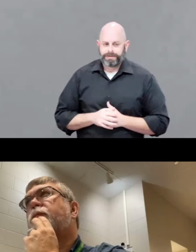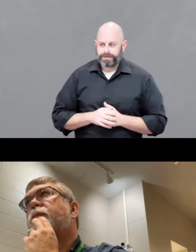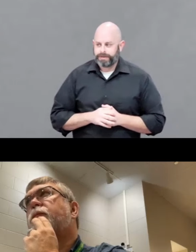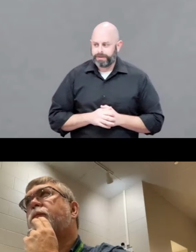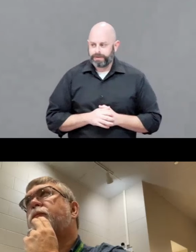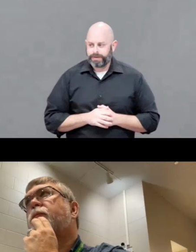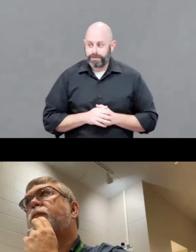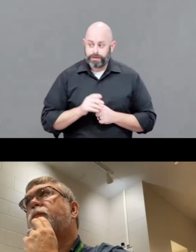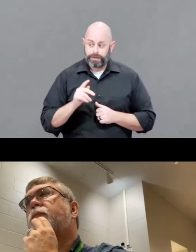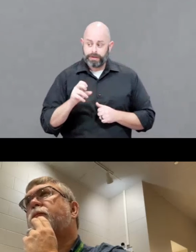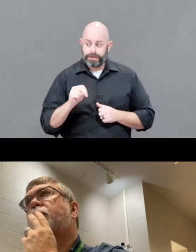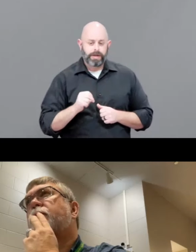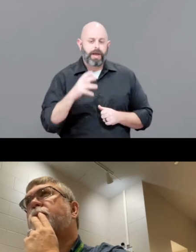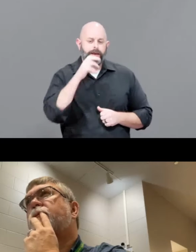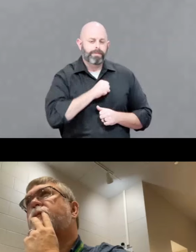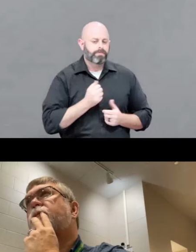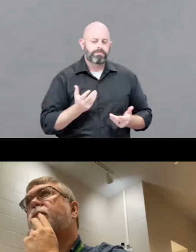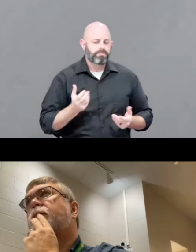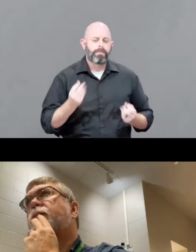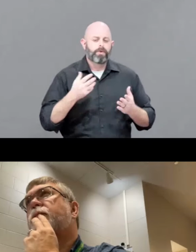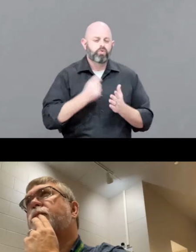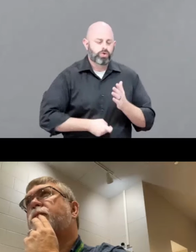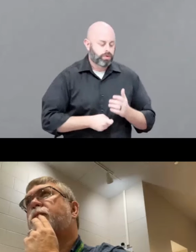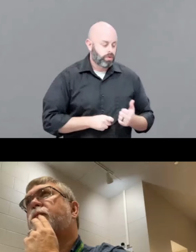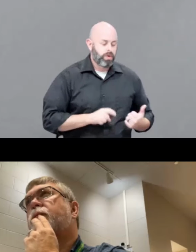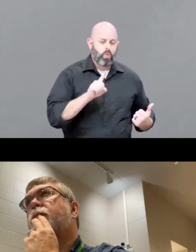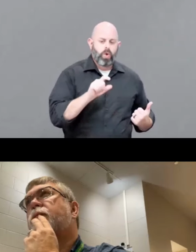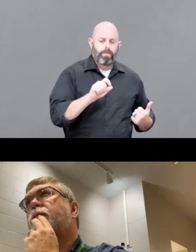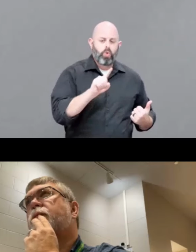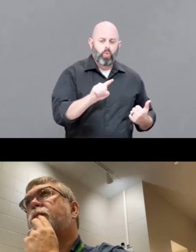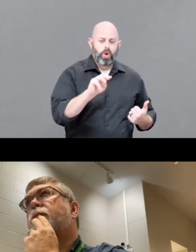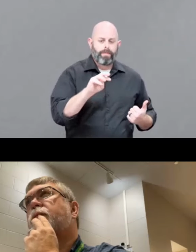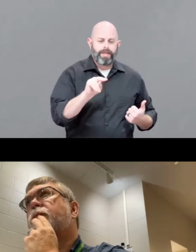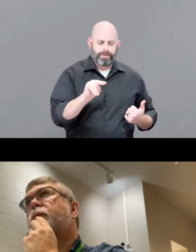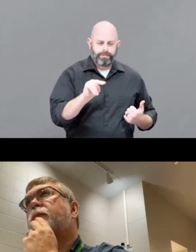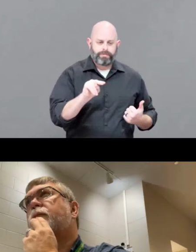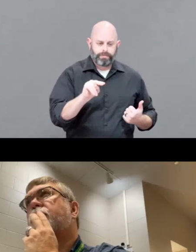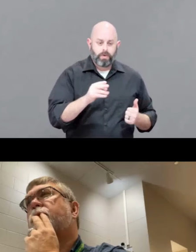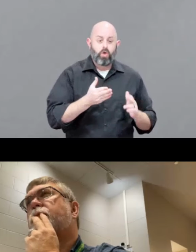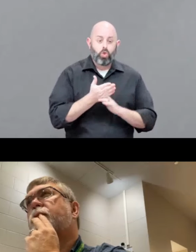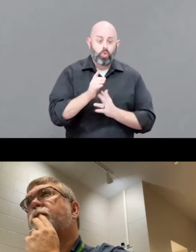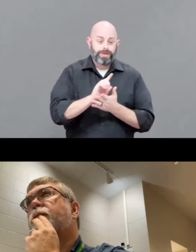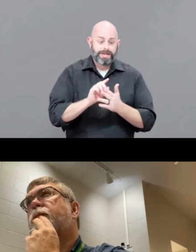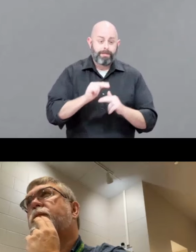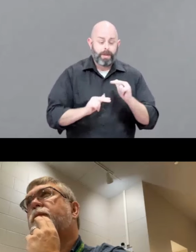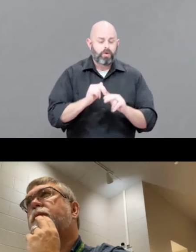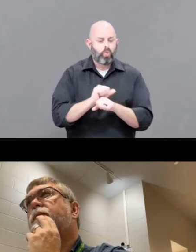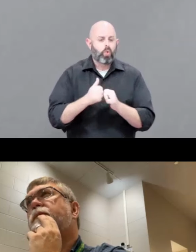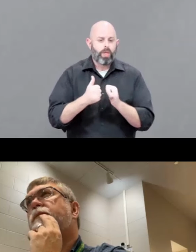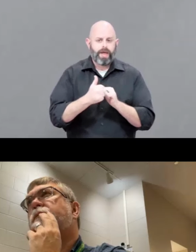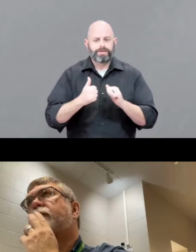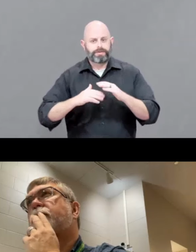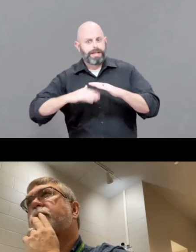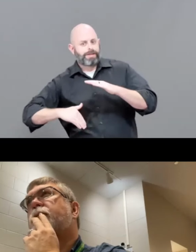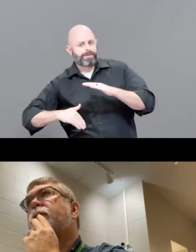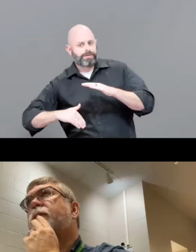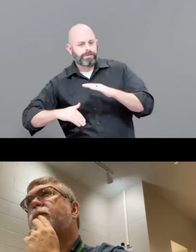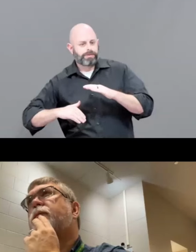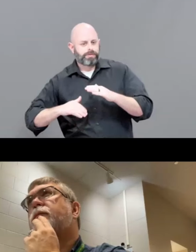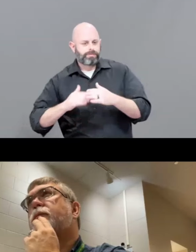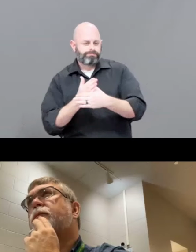We have an estimate of the cost. So the budget is 1.1 million through design build. They work with us to keep it in that budget. I